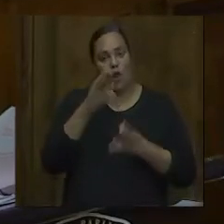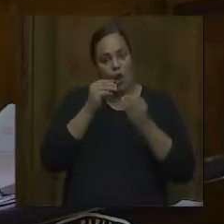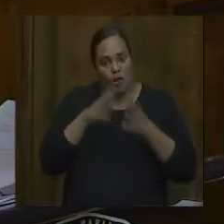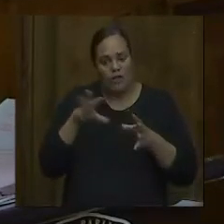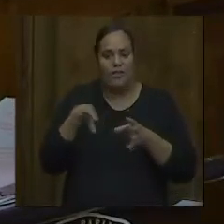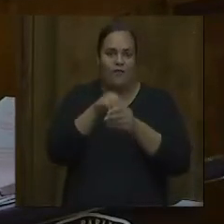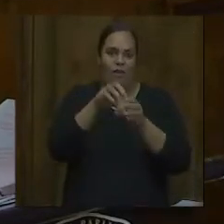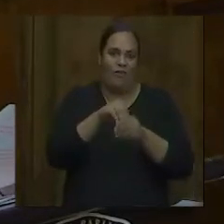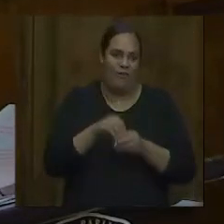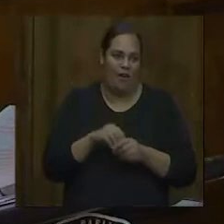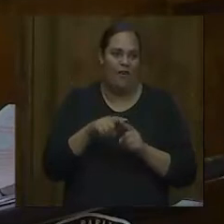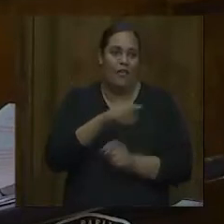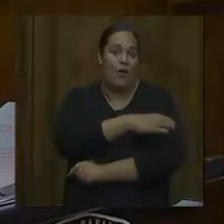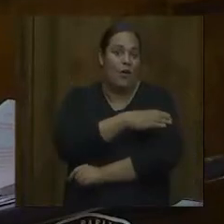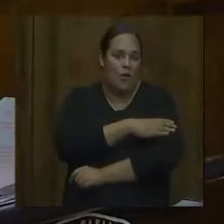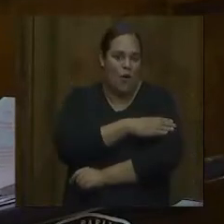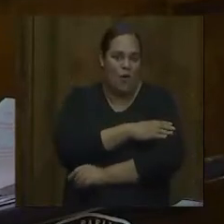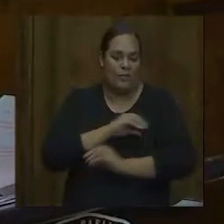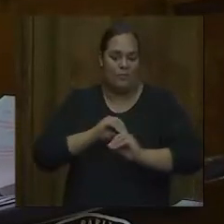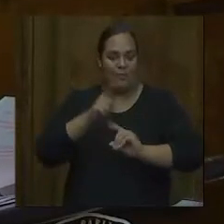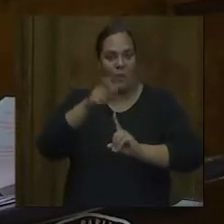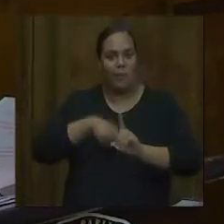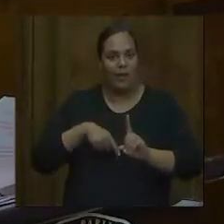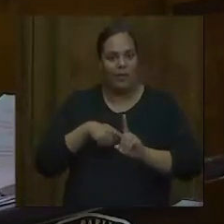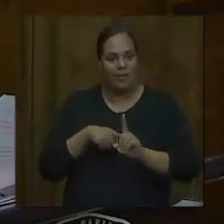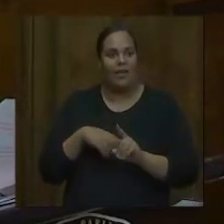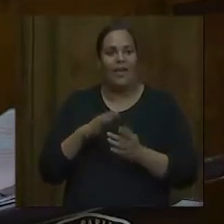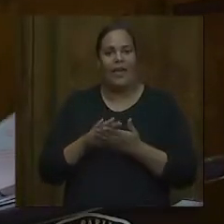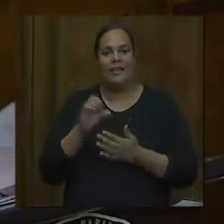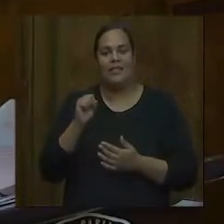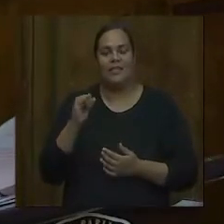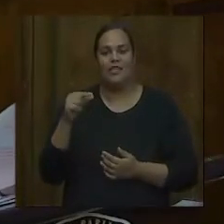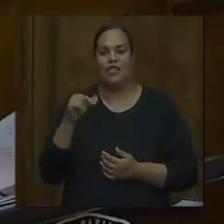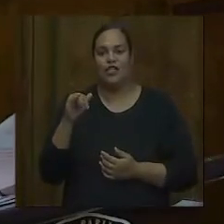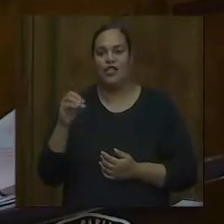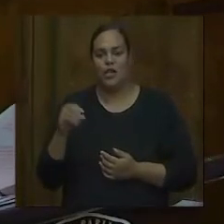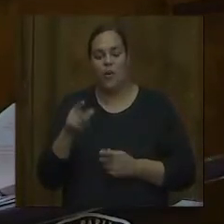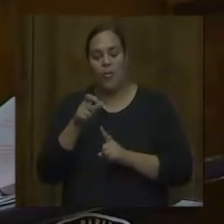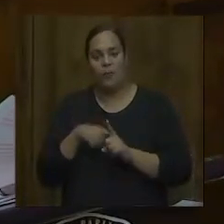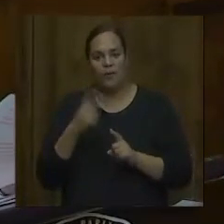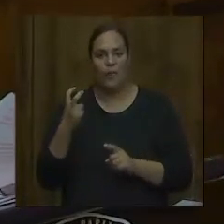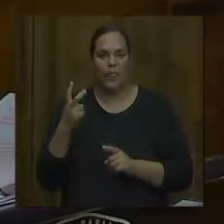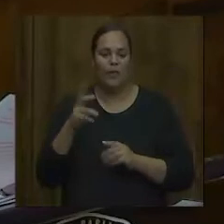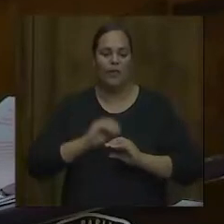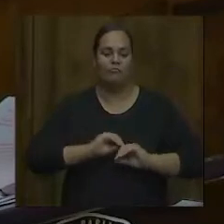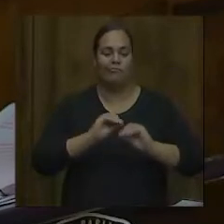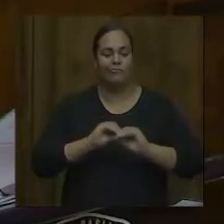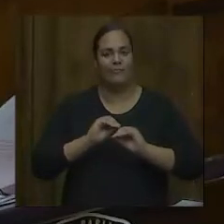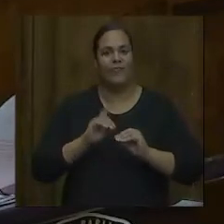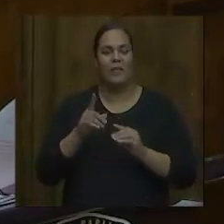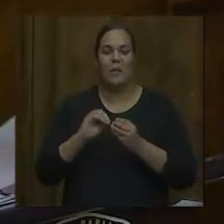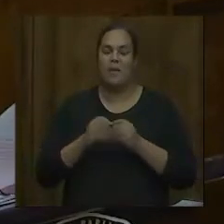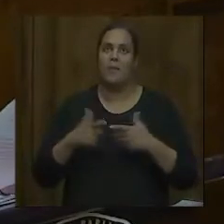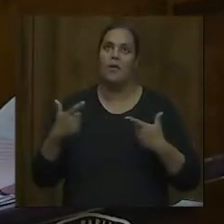Cliffy Martinez and coaches Bongani Matiso and Sergio van der Ros. They have undoubtedly made a significant impact